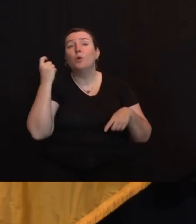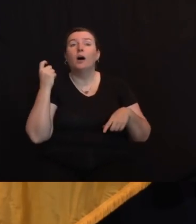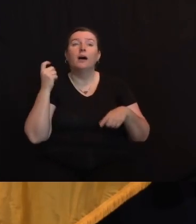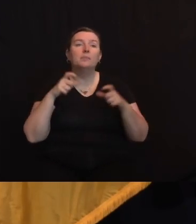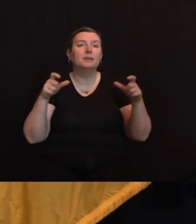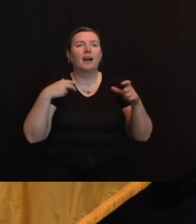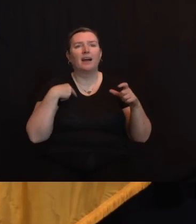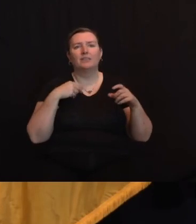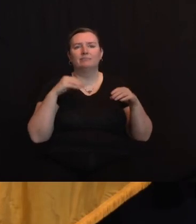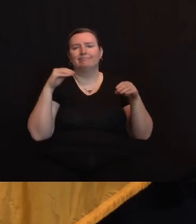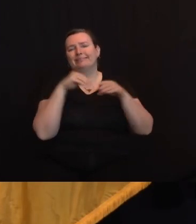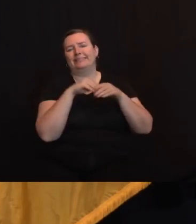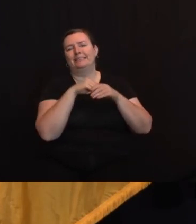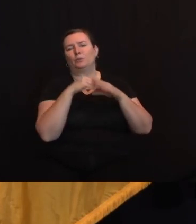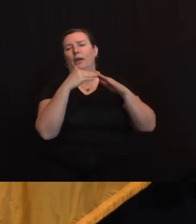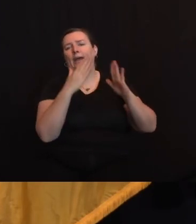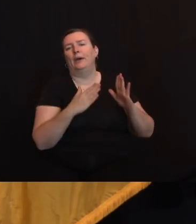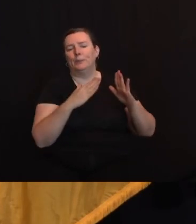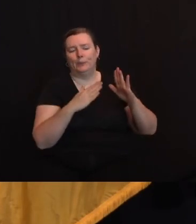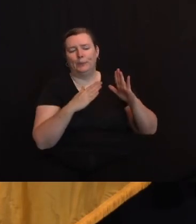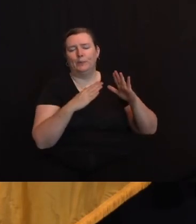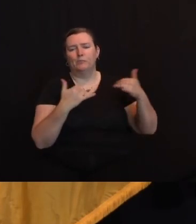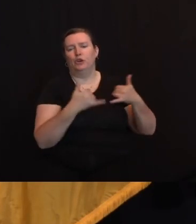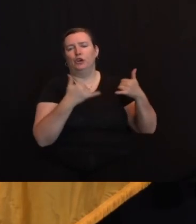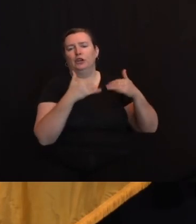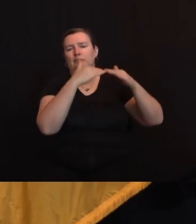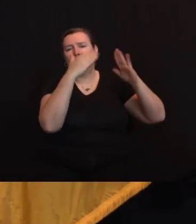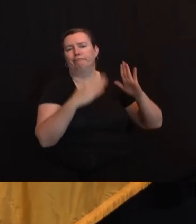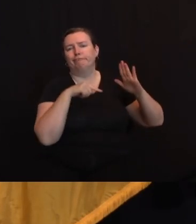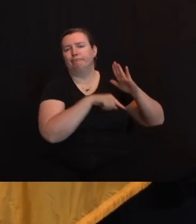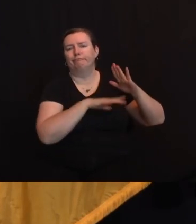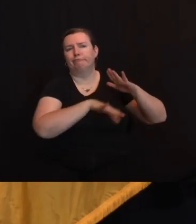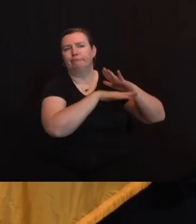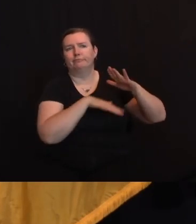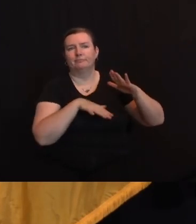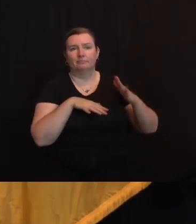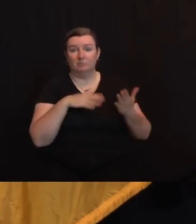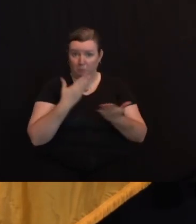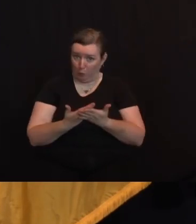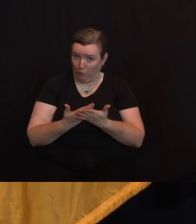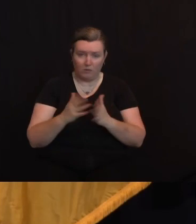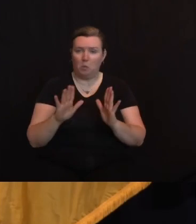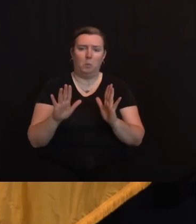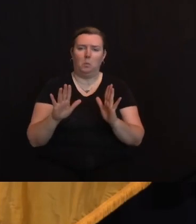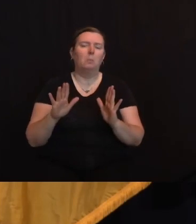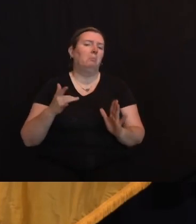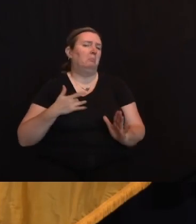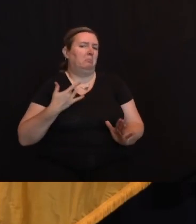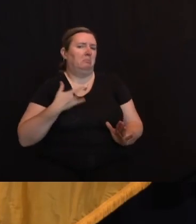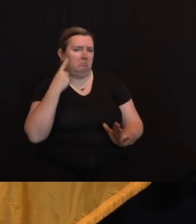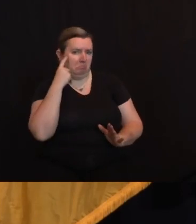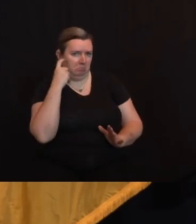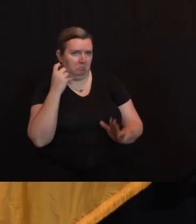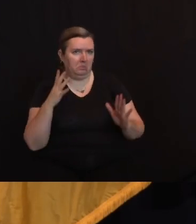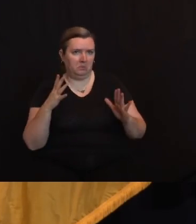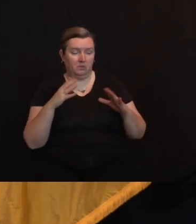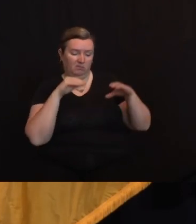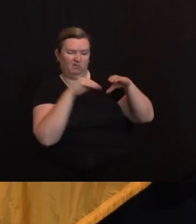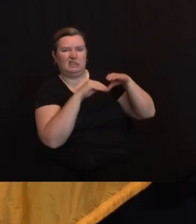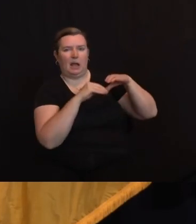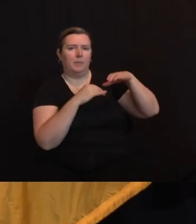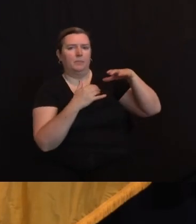anecdotal than science, but it is the indoor close congregation